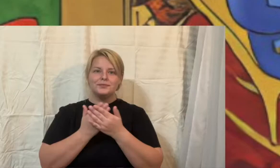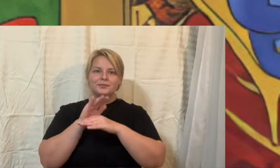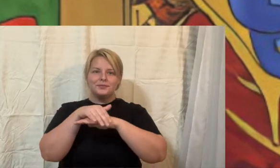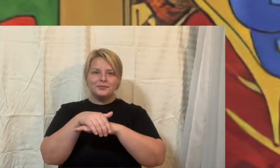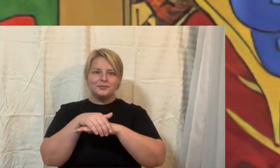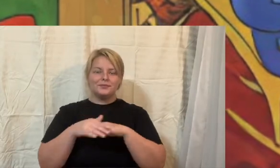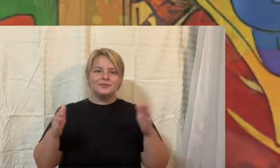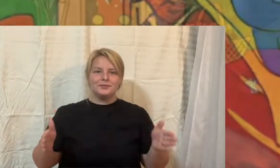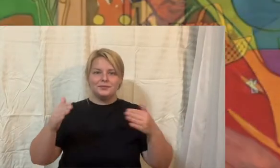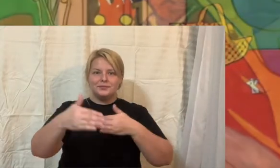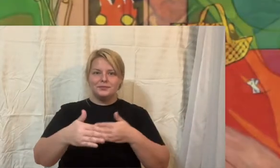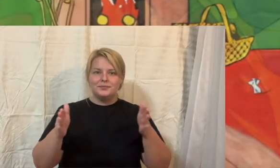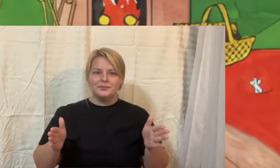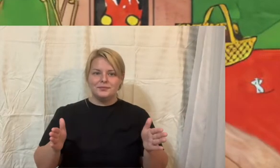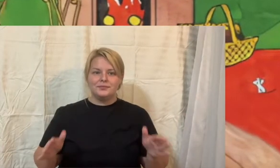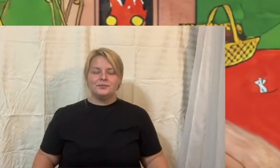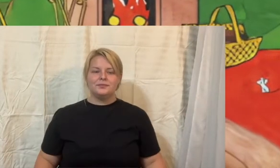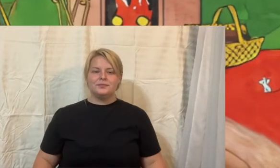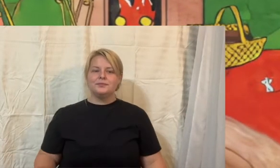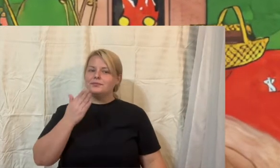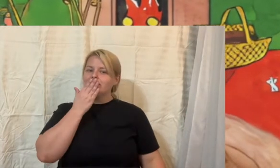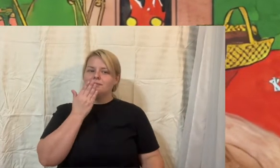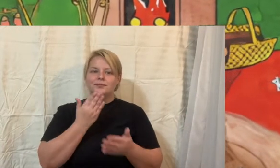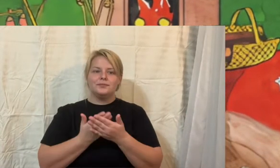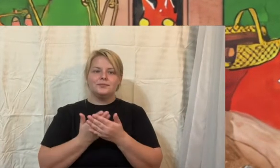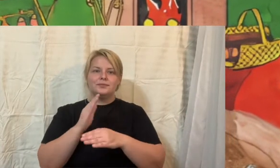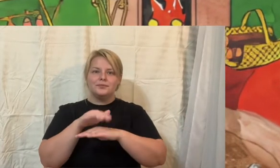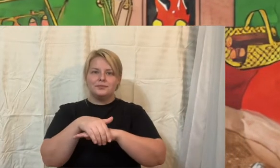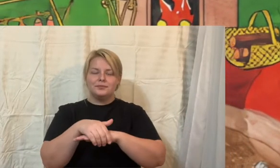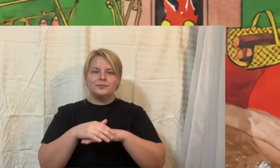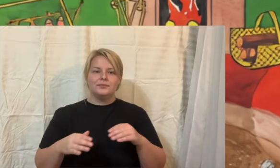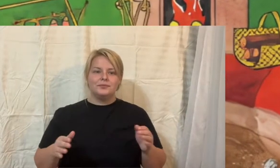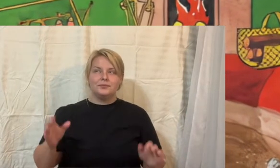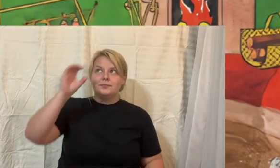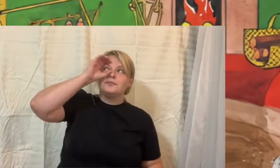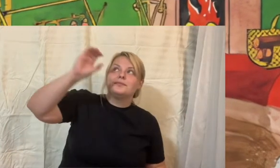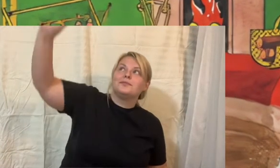Good night, room. Good night, moon.